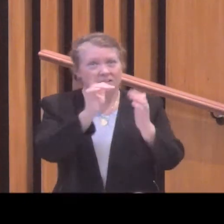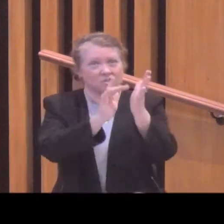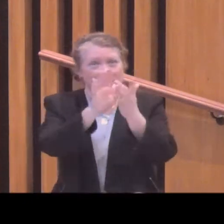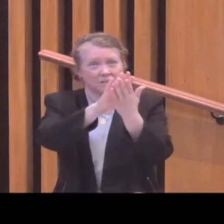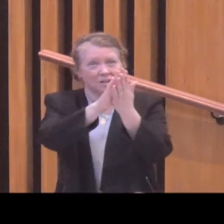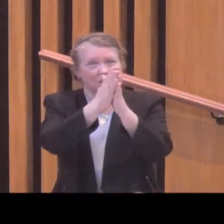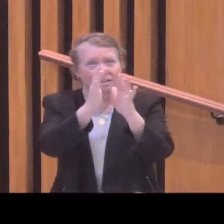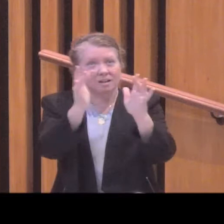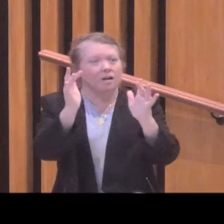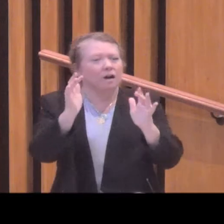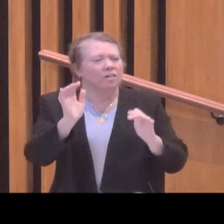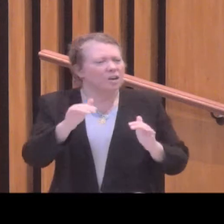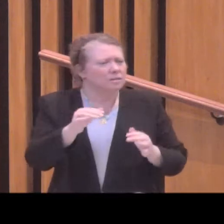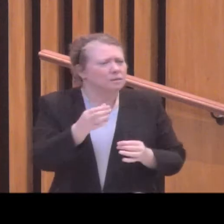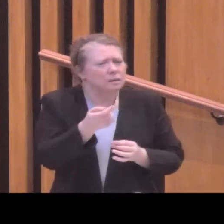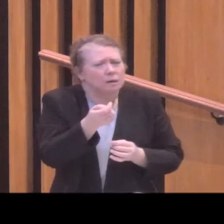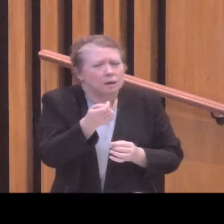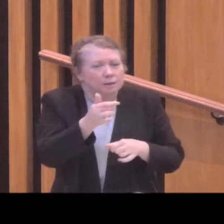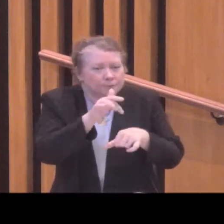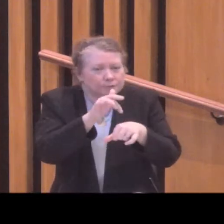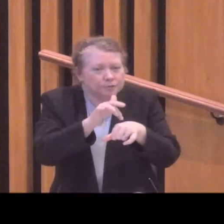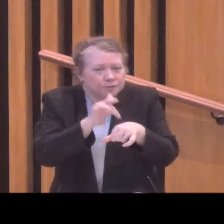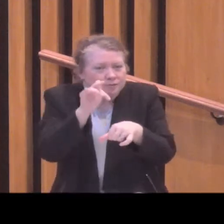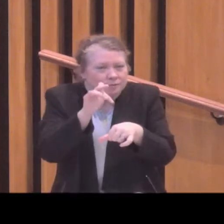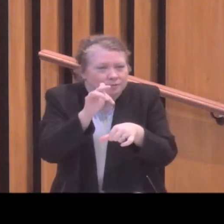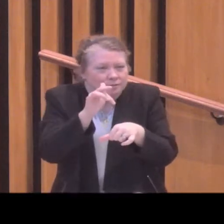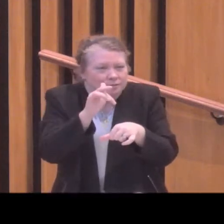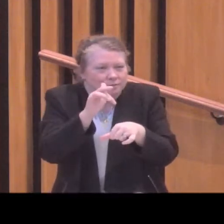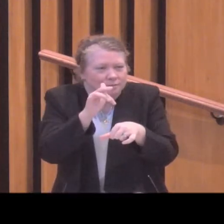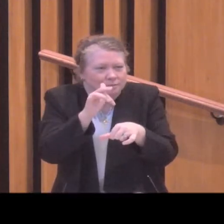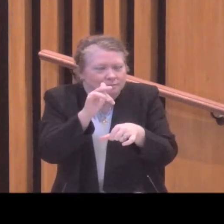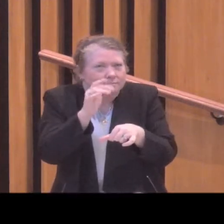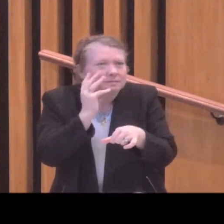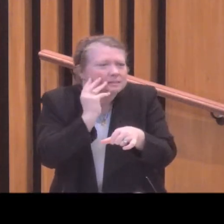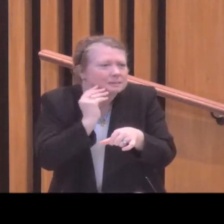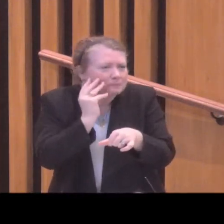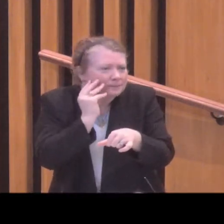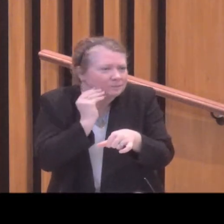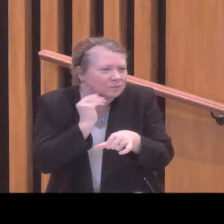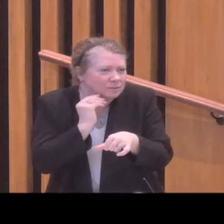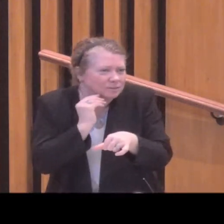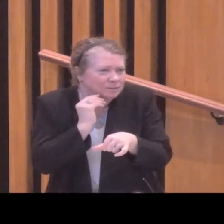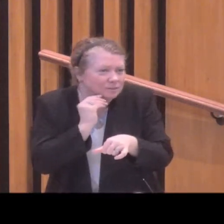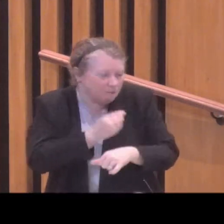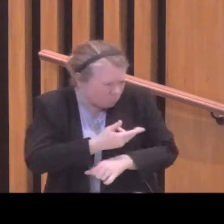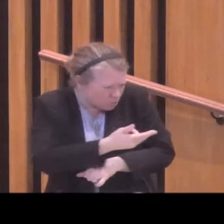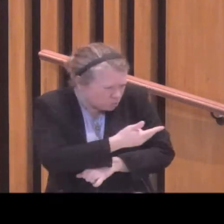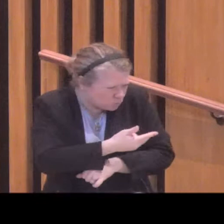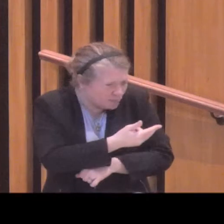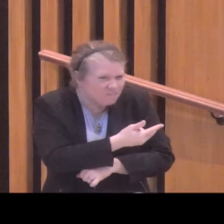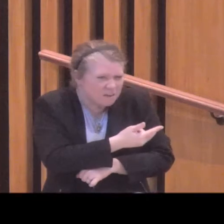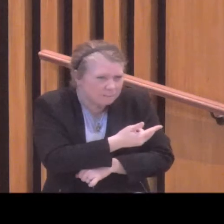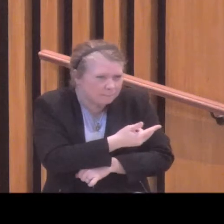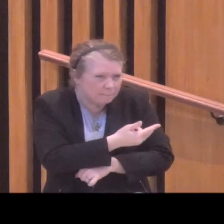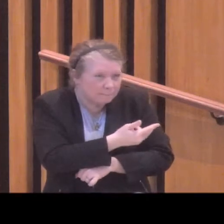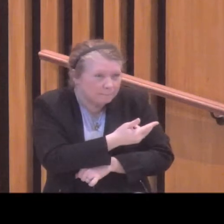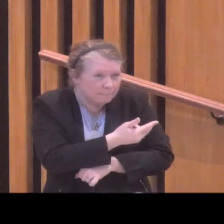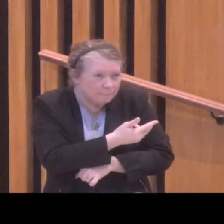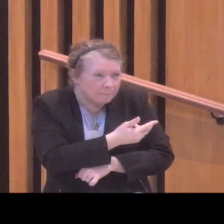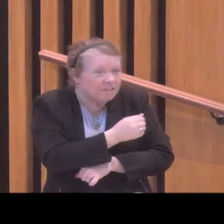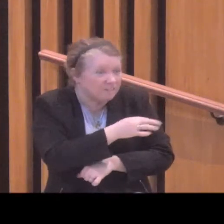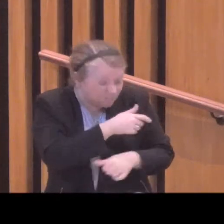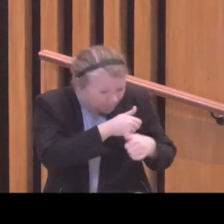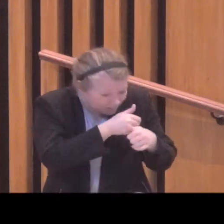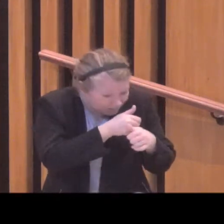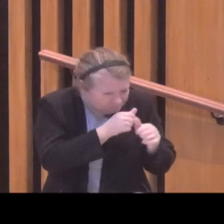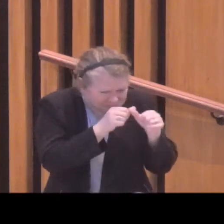little taste for Peter, James, and John of what awaits them if they continue to follow the